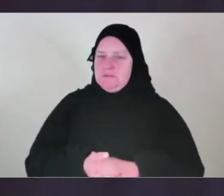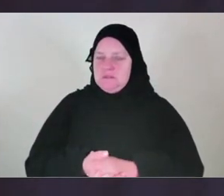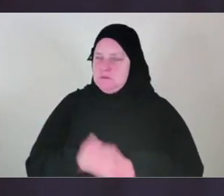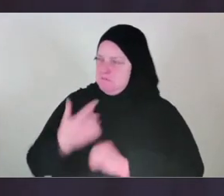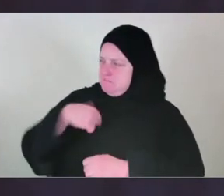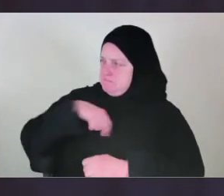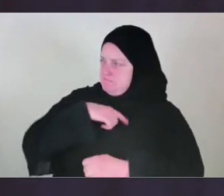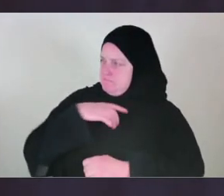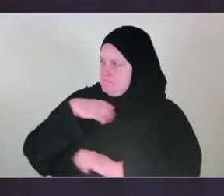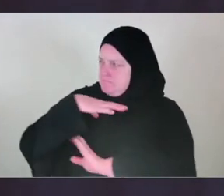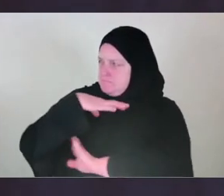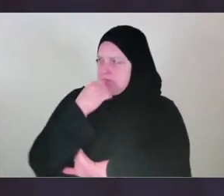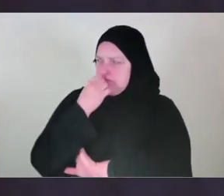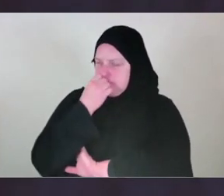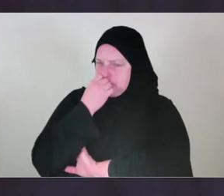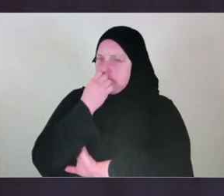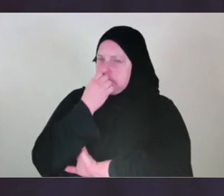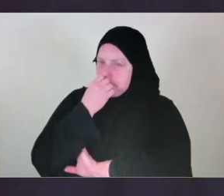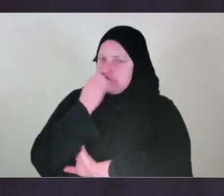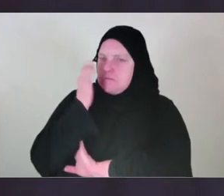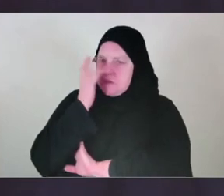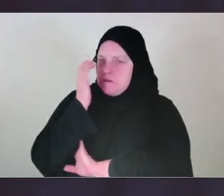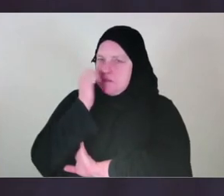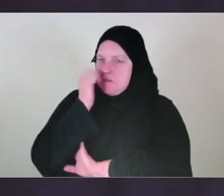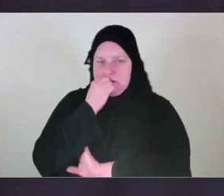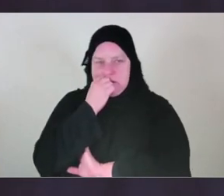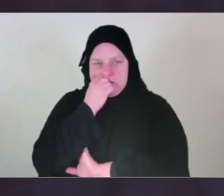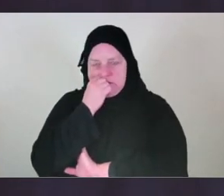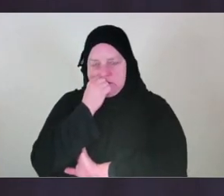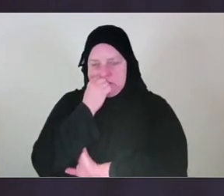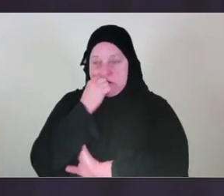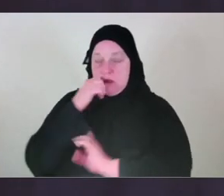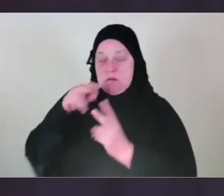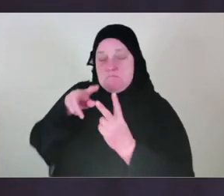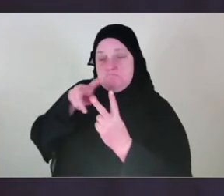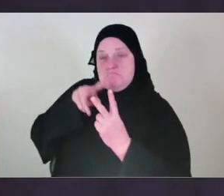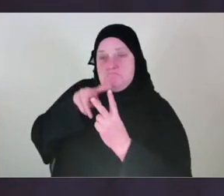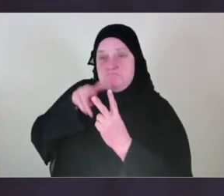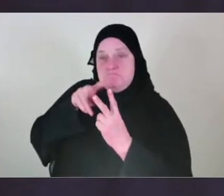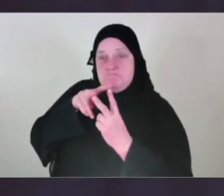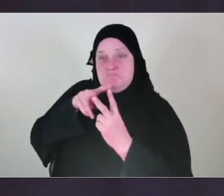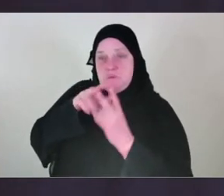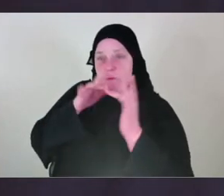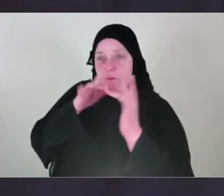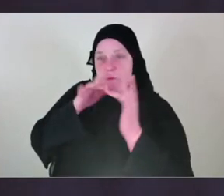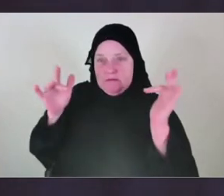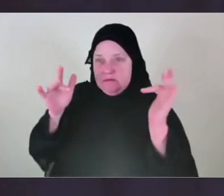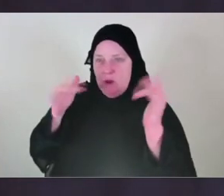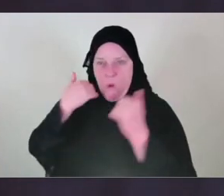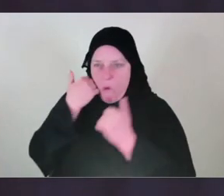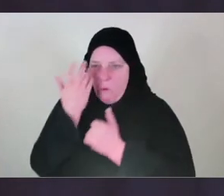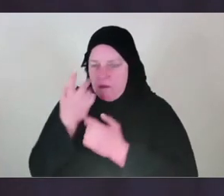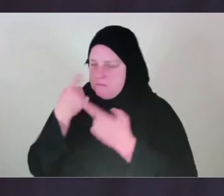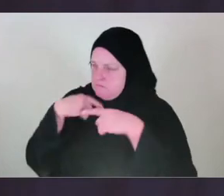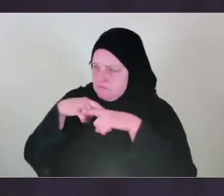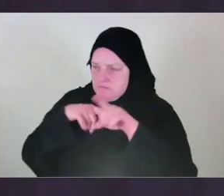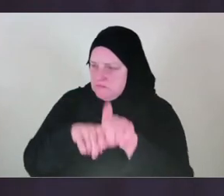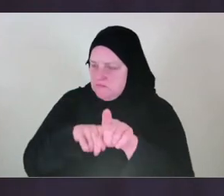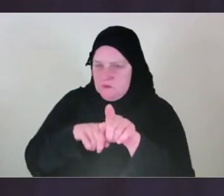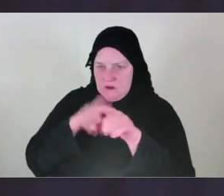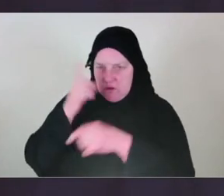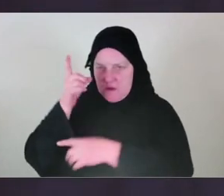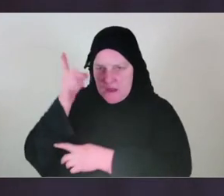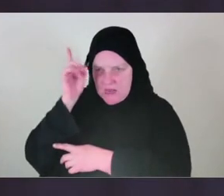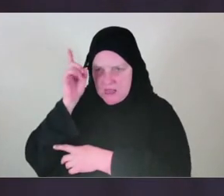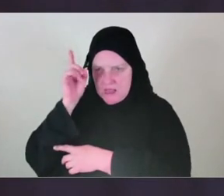He says, and they do not disobey Allah, not even for a moment. And he says they do